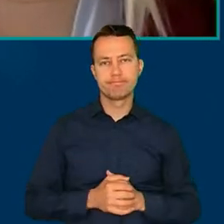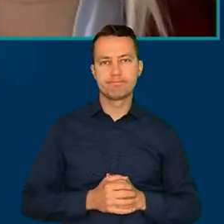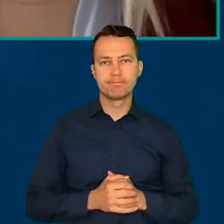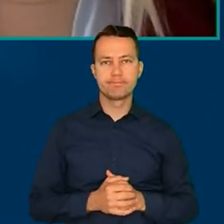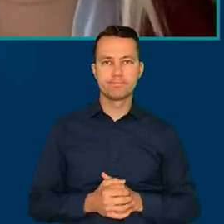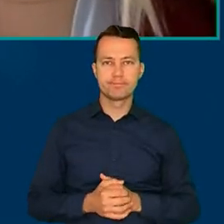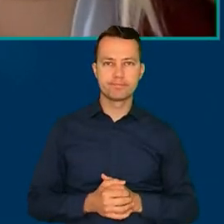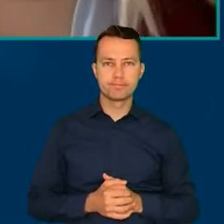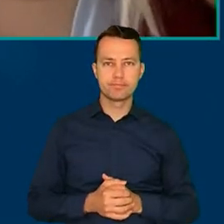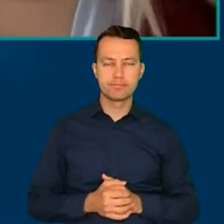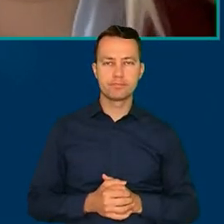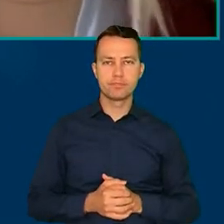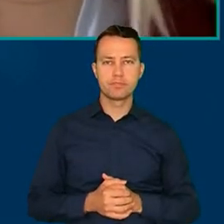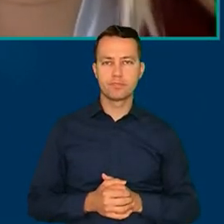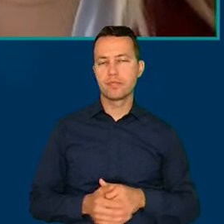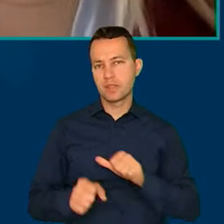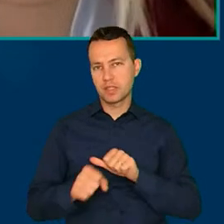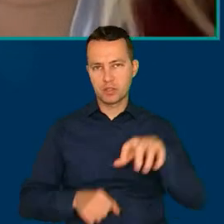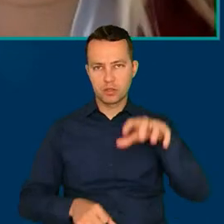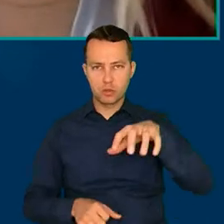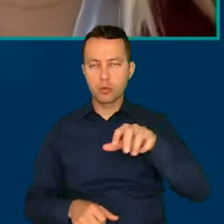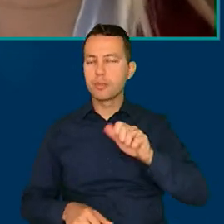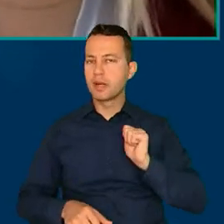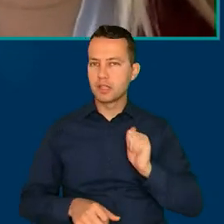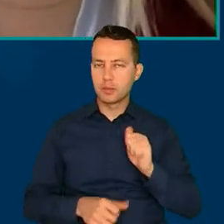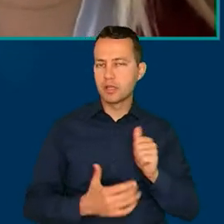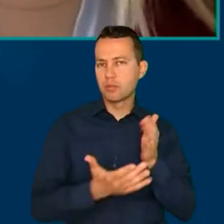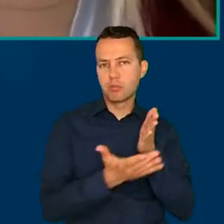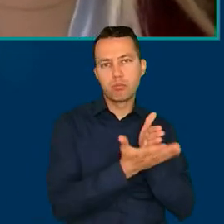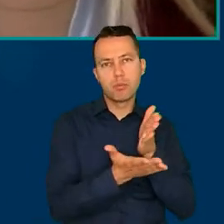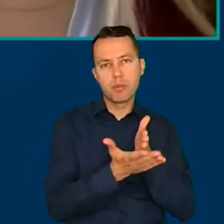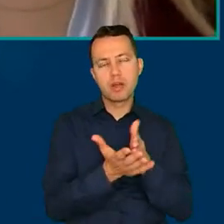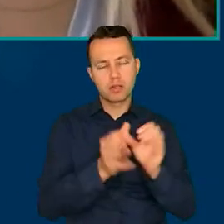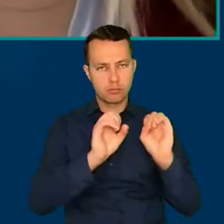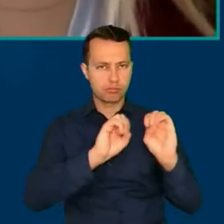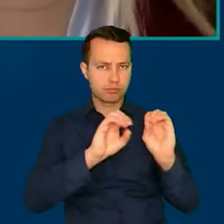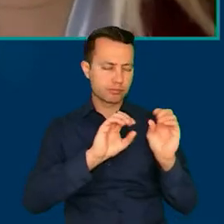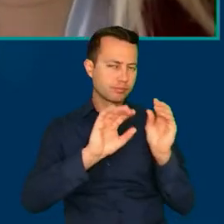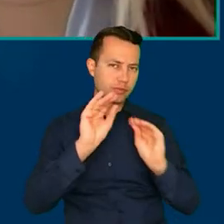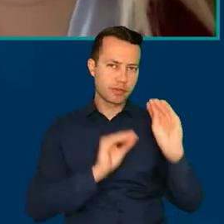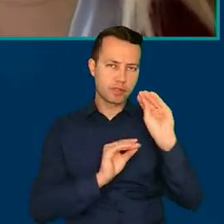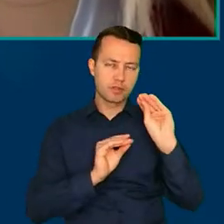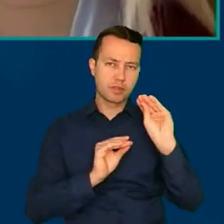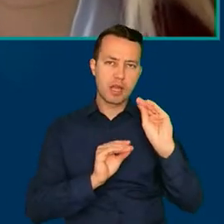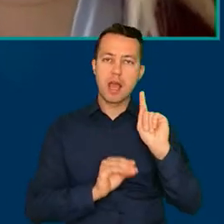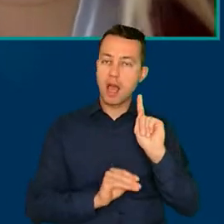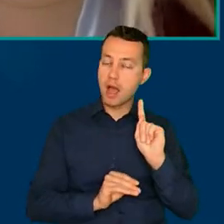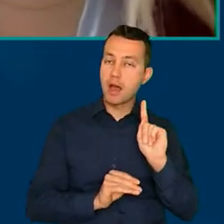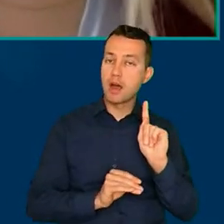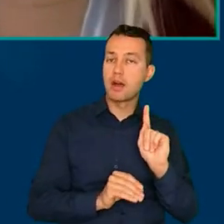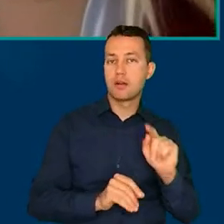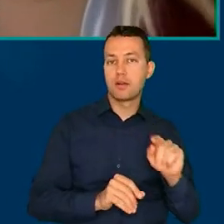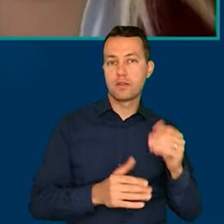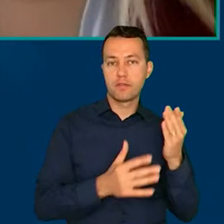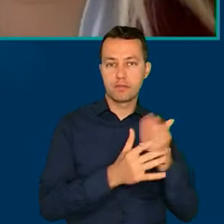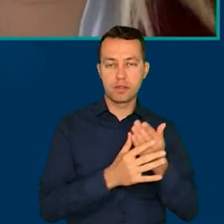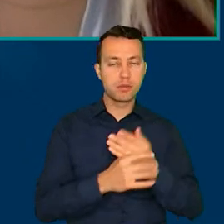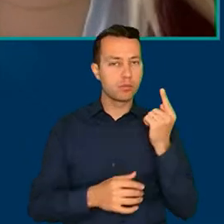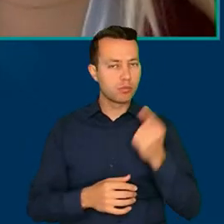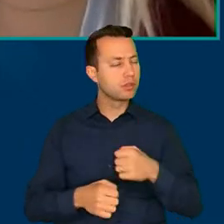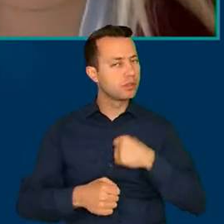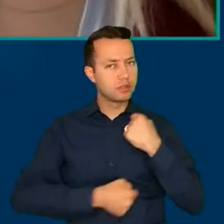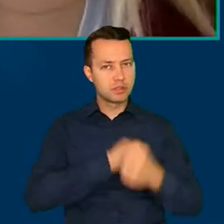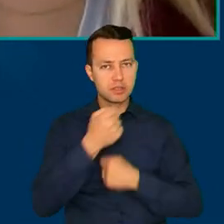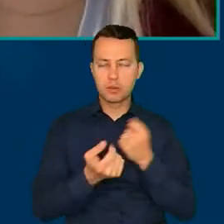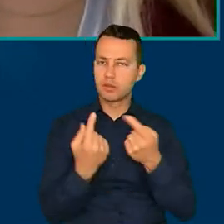having companies demonstrate effective due diligence processes for these issues. And then, as mentioned, there's a